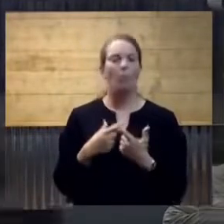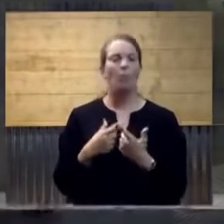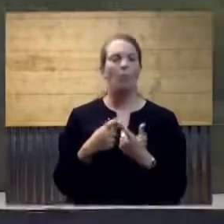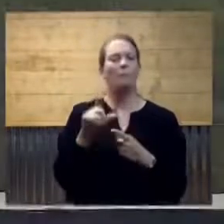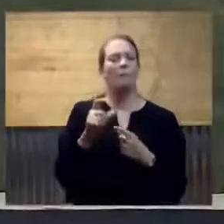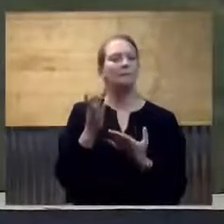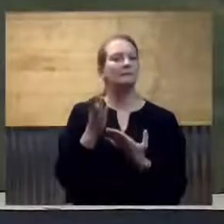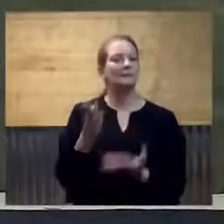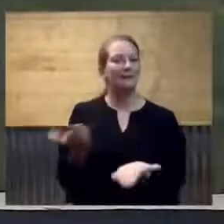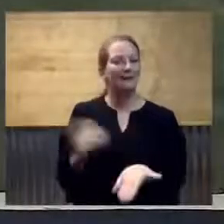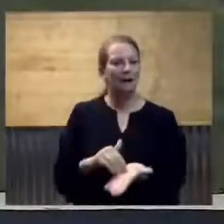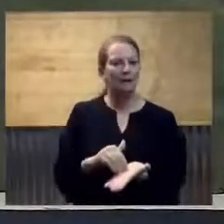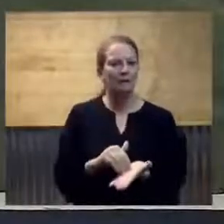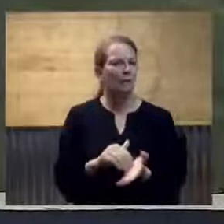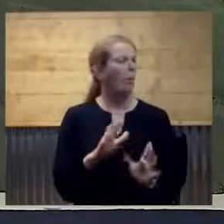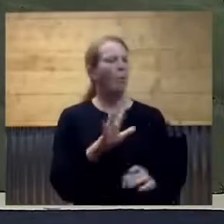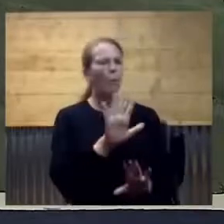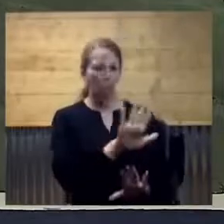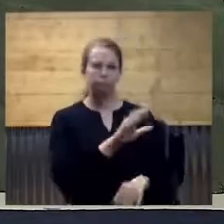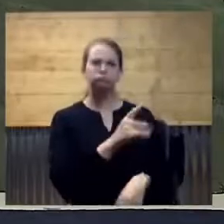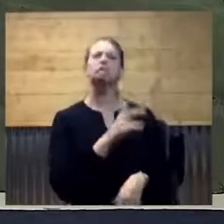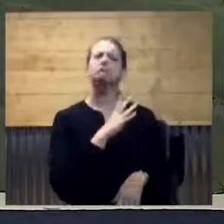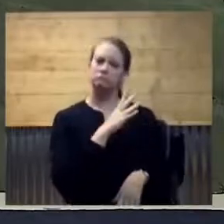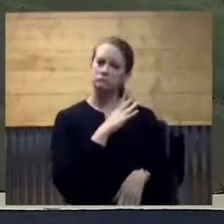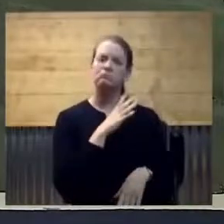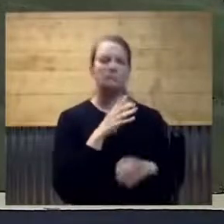is your No, they can submit a plan. The plan will be